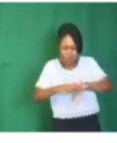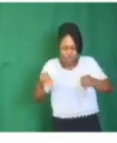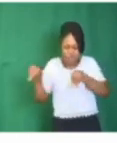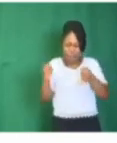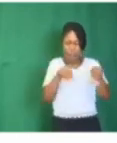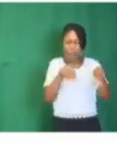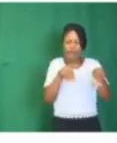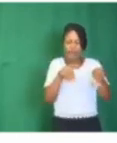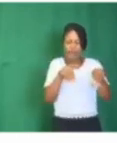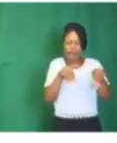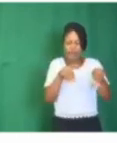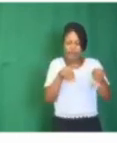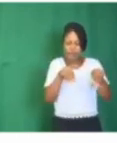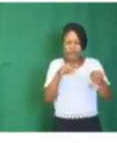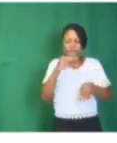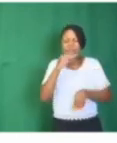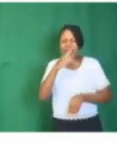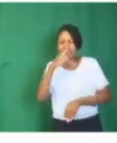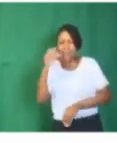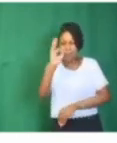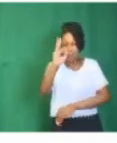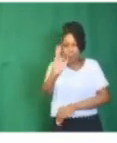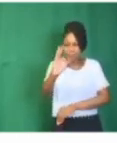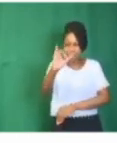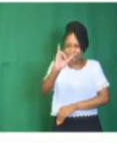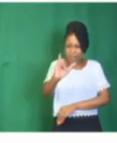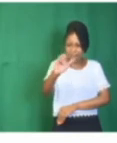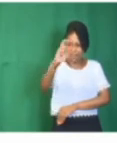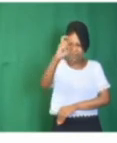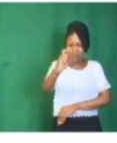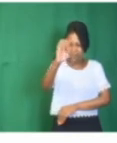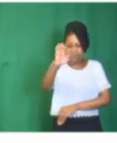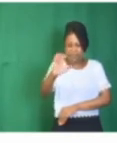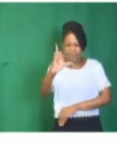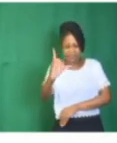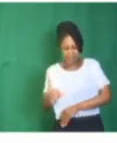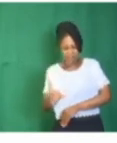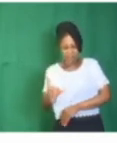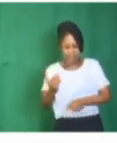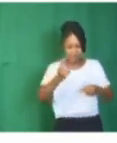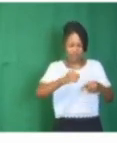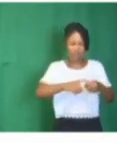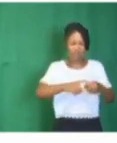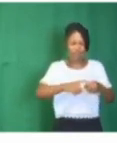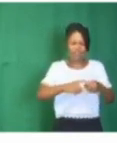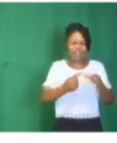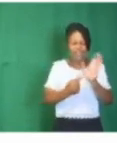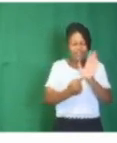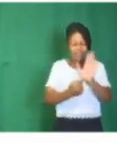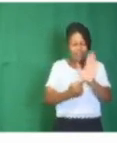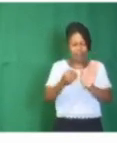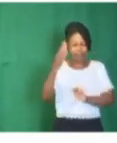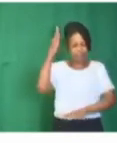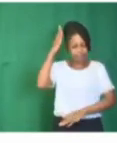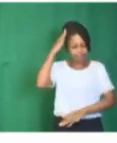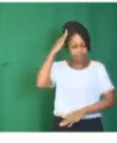joints. We call them fixed joints, and they are found in the skull. One example of a